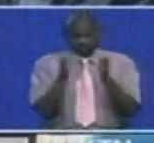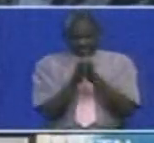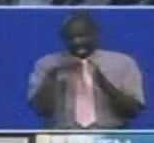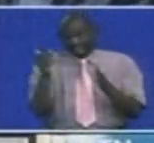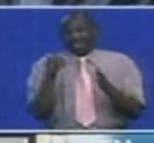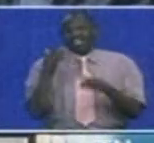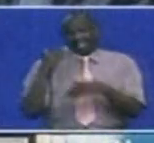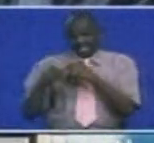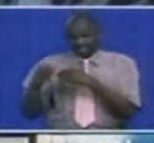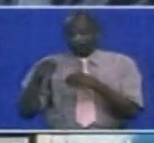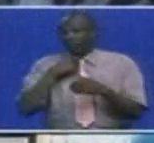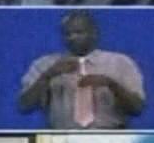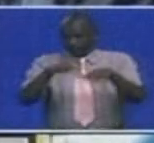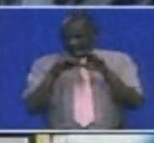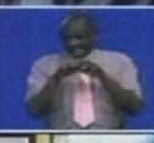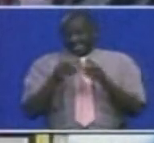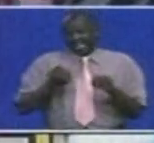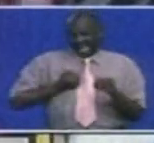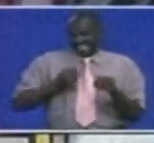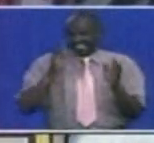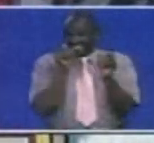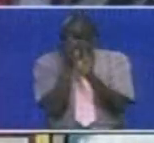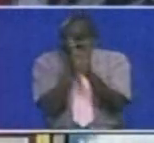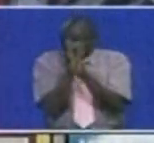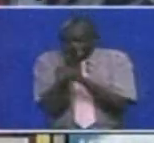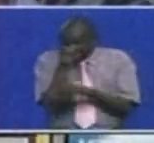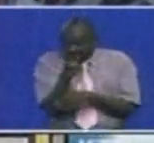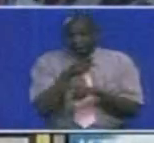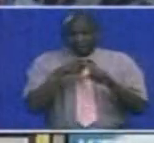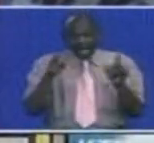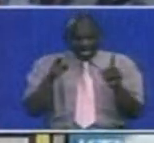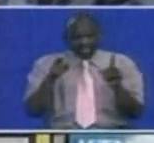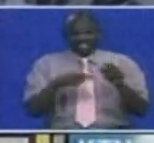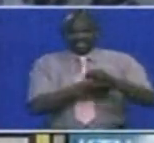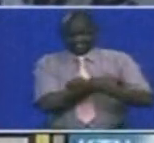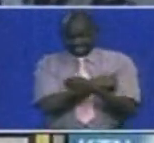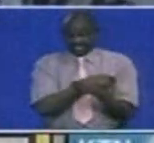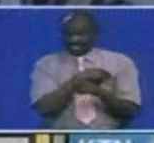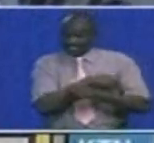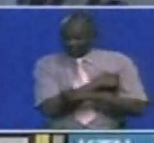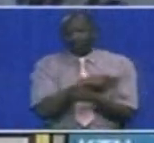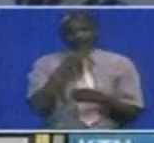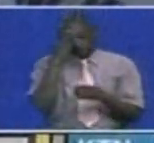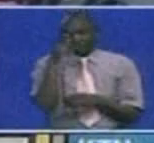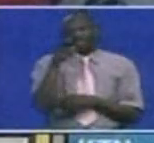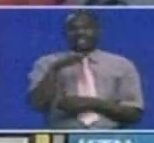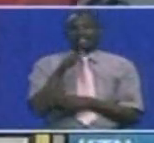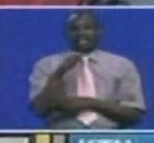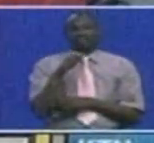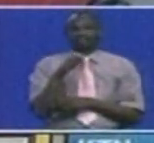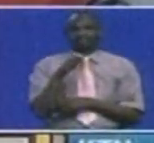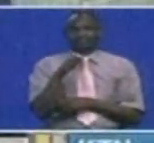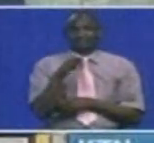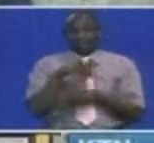relatives to bury the girl secretly, but the area assistant chief got wind of the story and stopped the burial. However, the